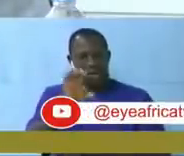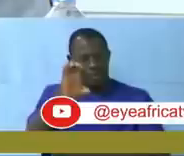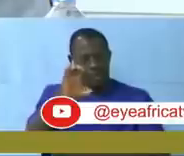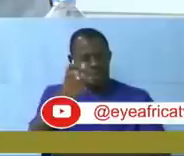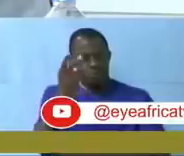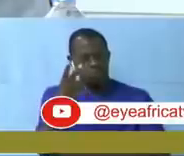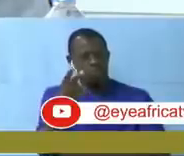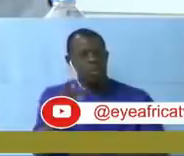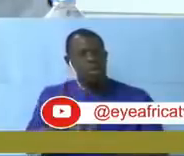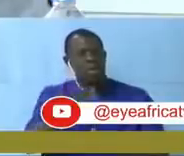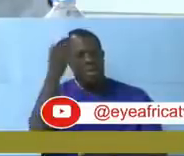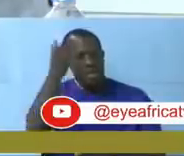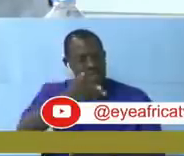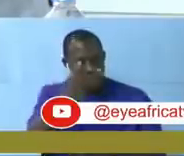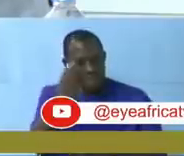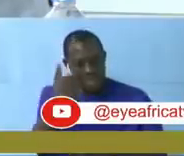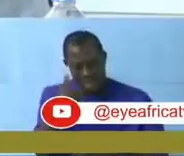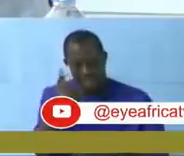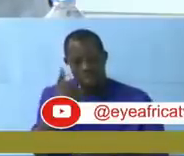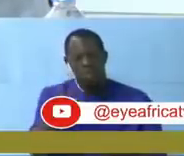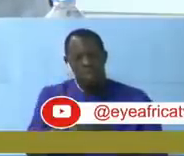Commission,